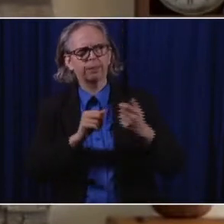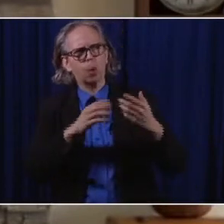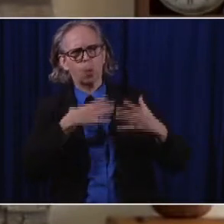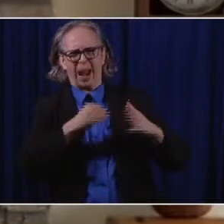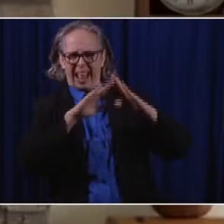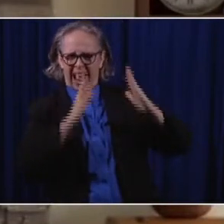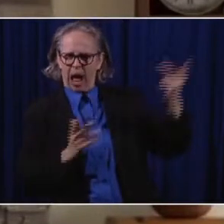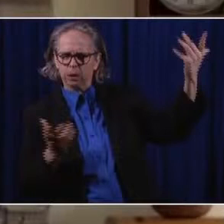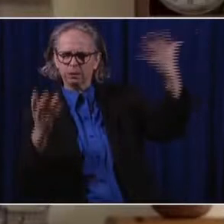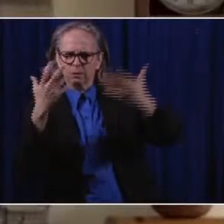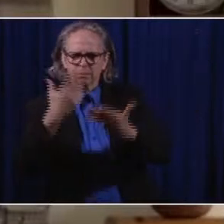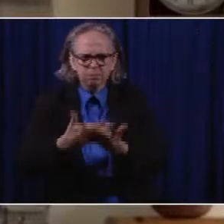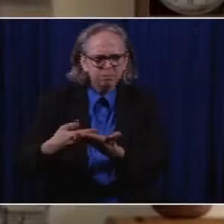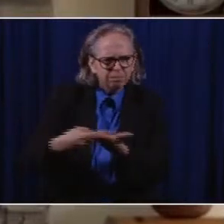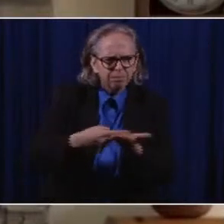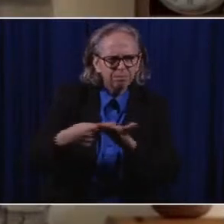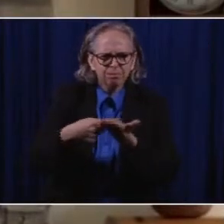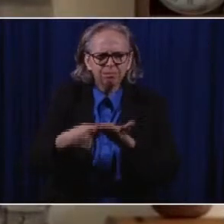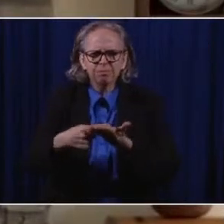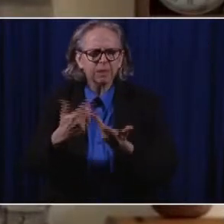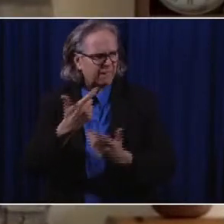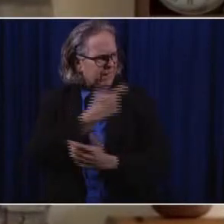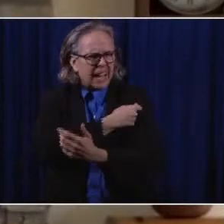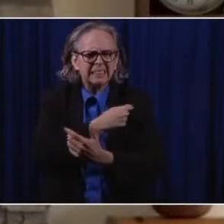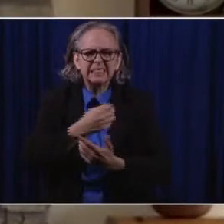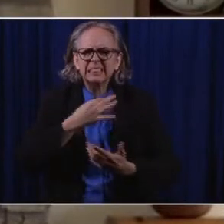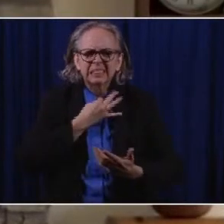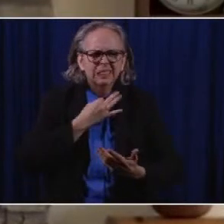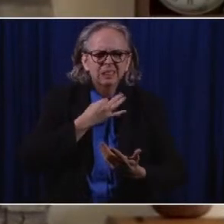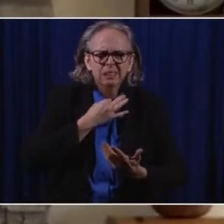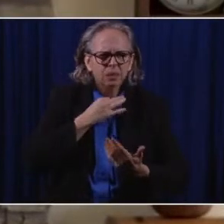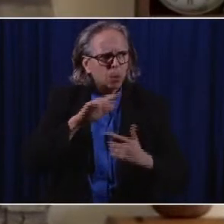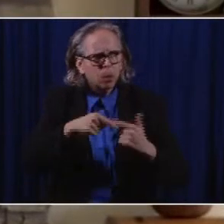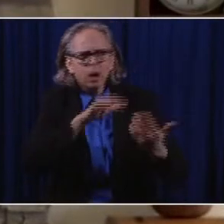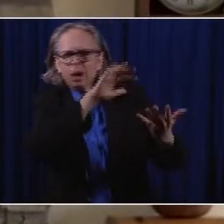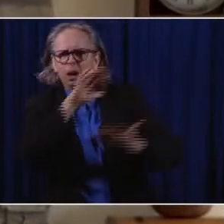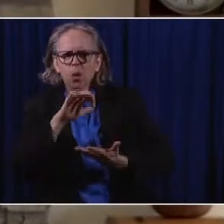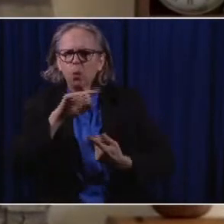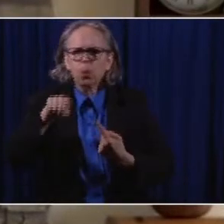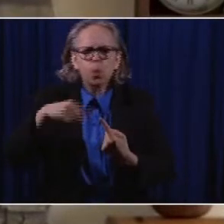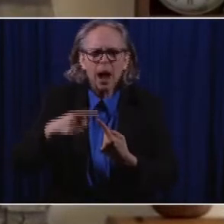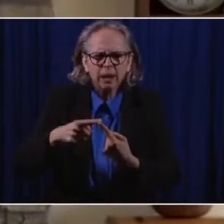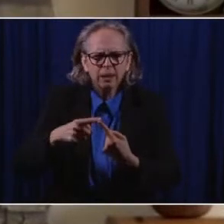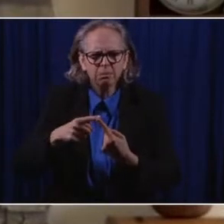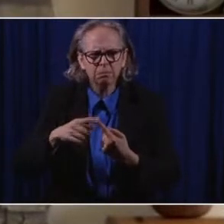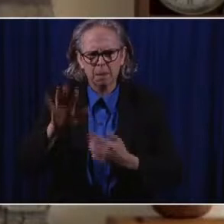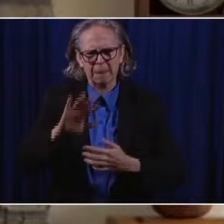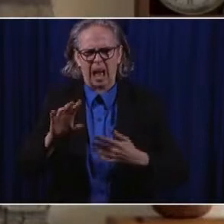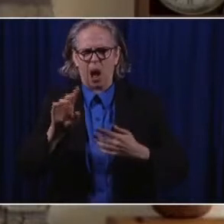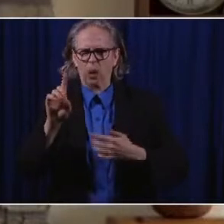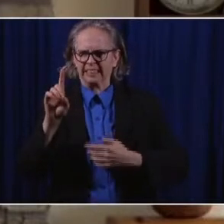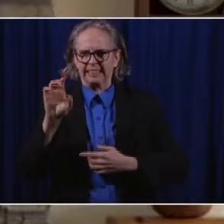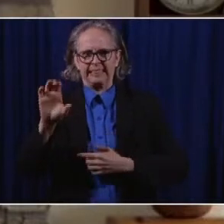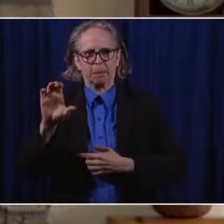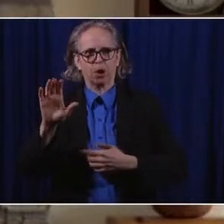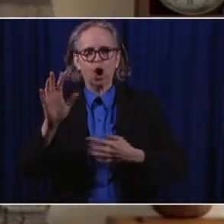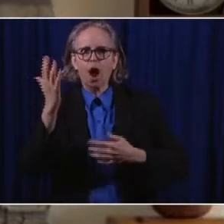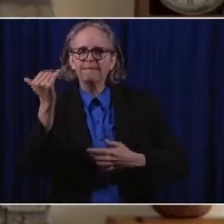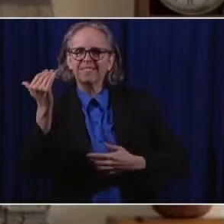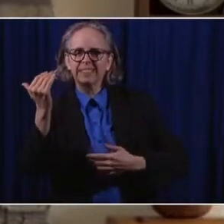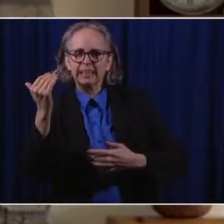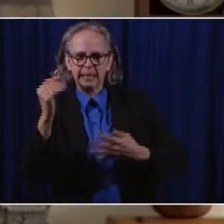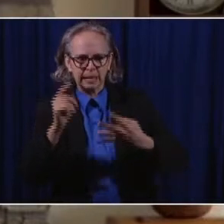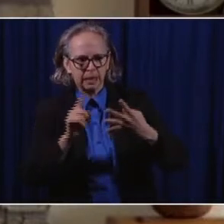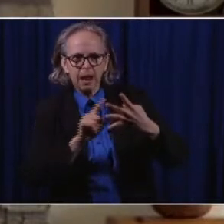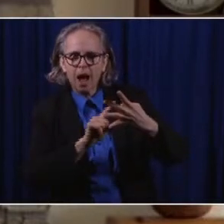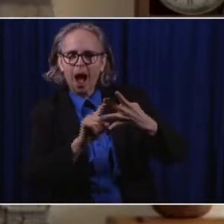around December 15th, we will get our first batch. And we're very excited about that, or in the process of planning how that